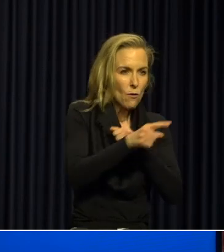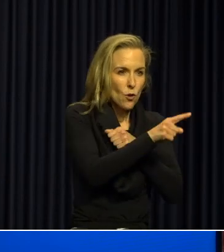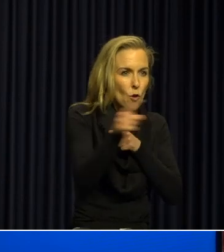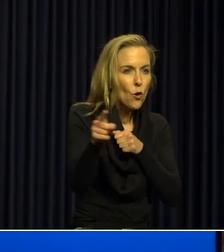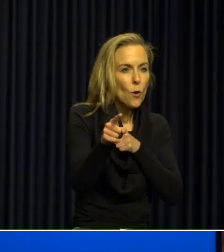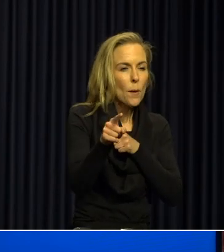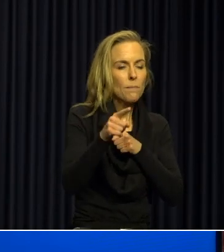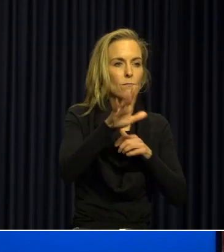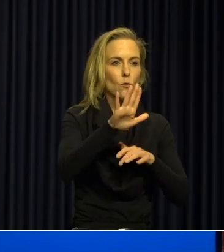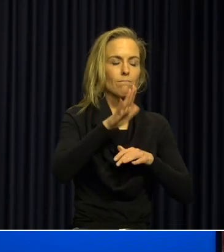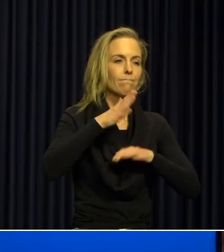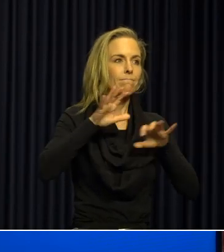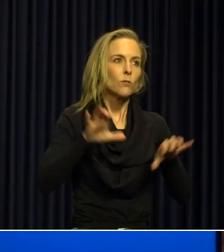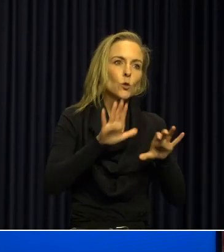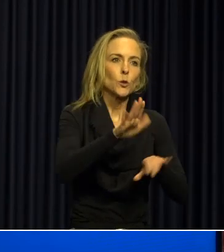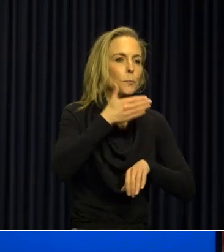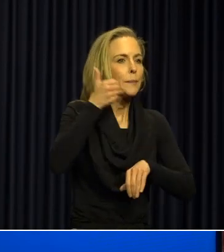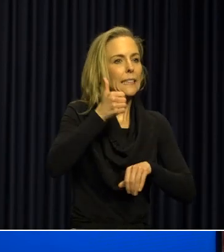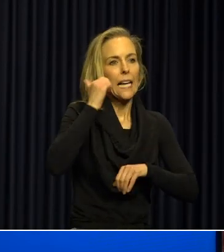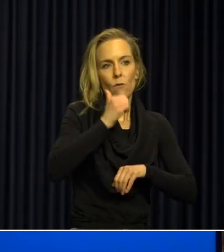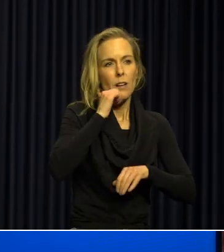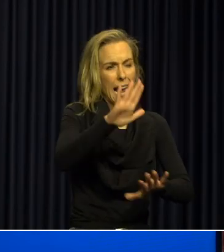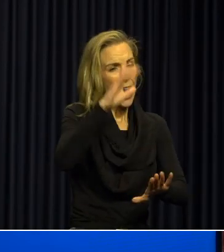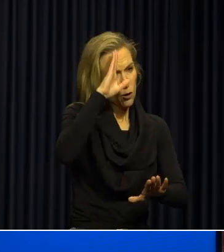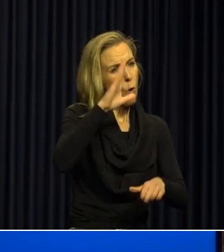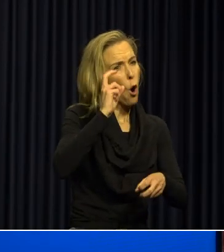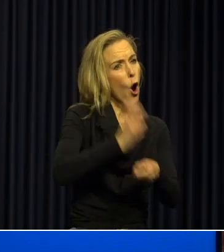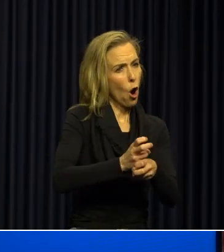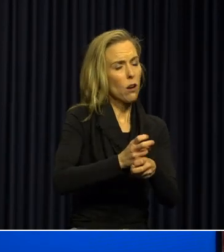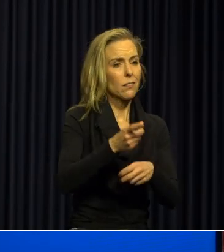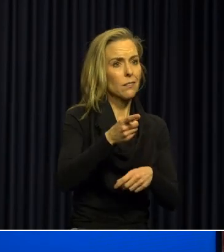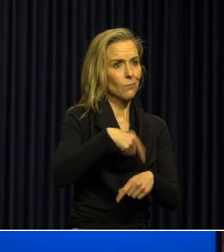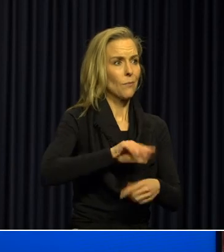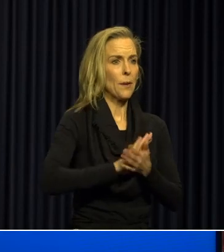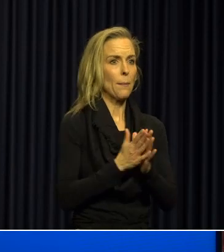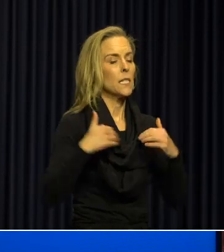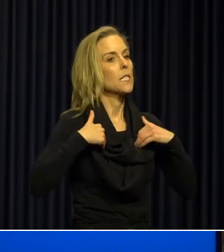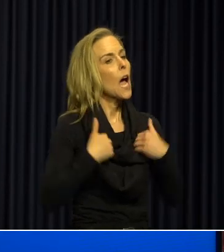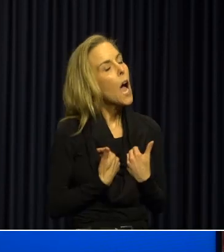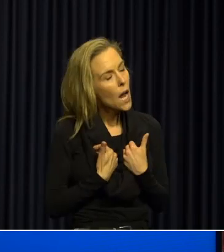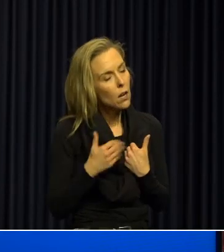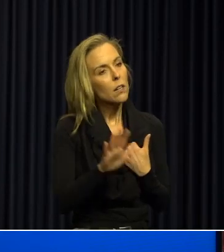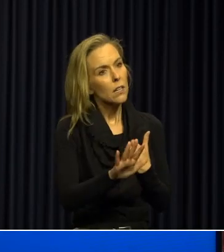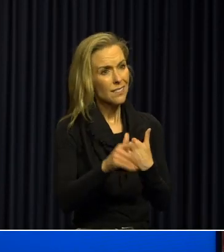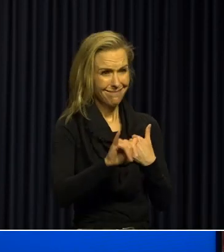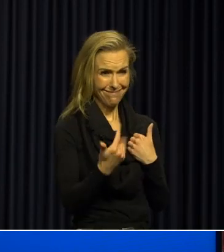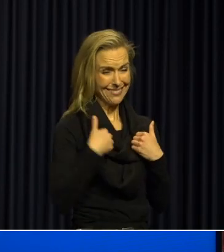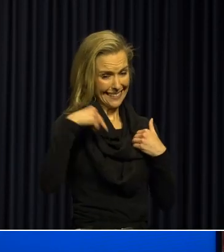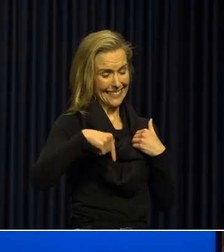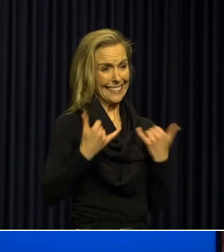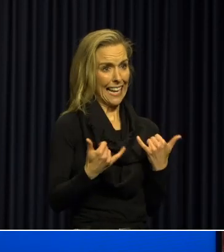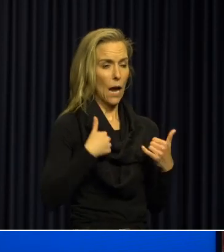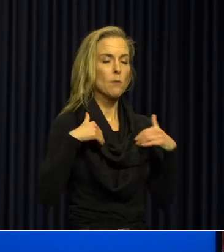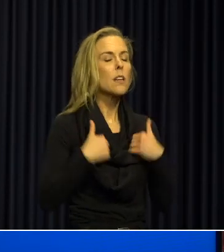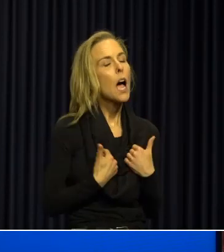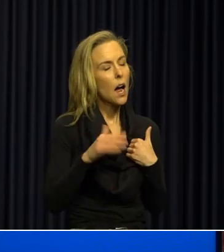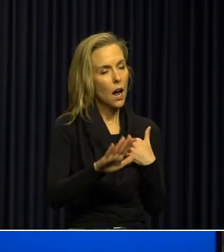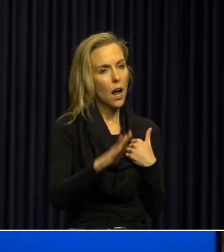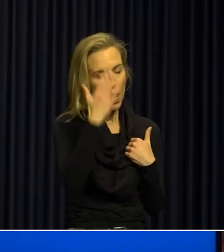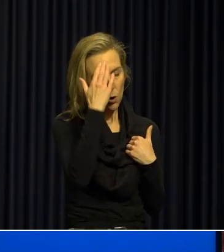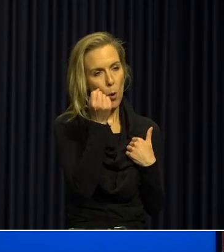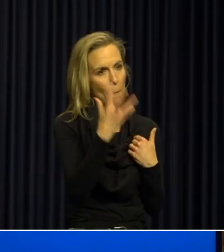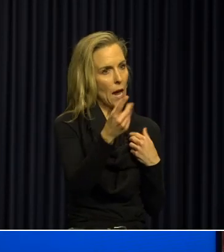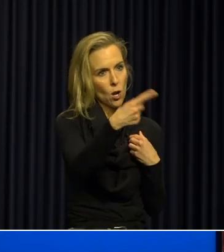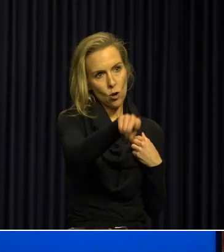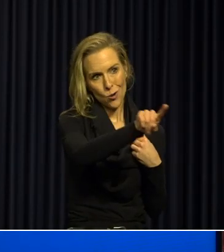every single day. And I know that's hard because we get tired. Today, I'm tired, just like I know so many